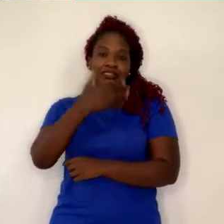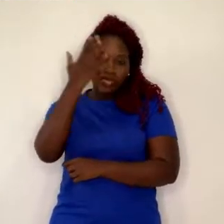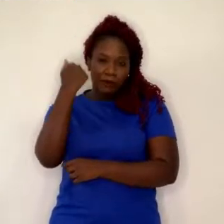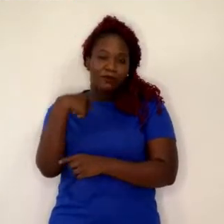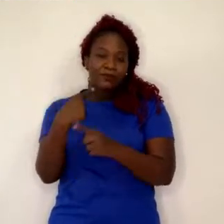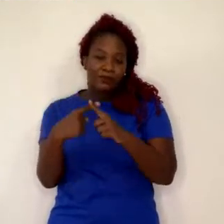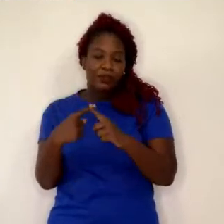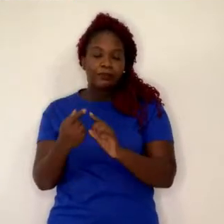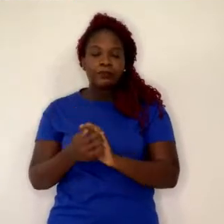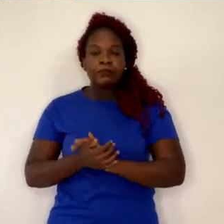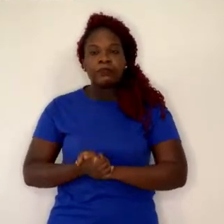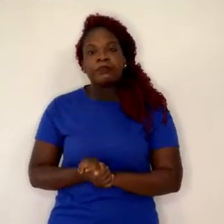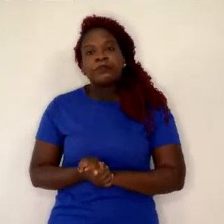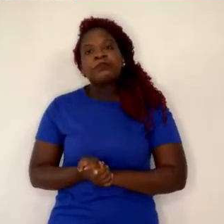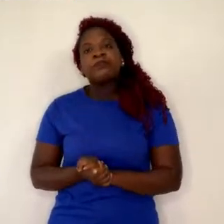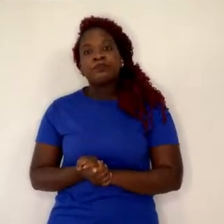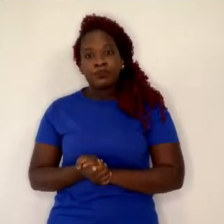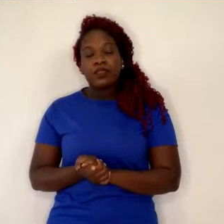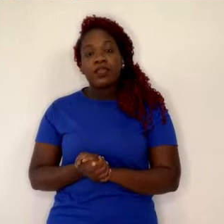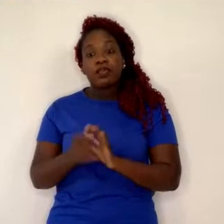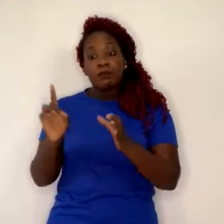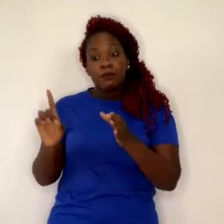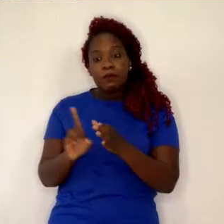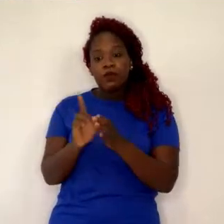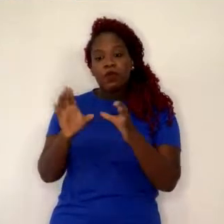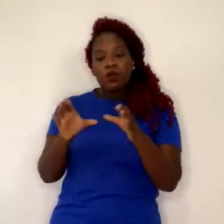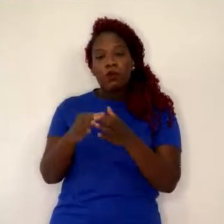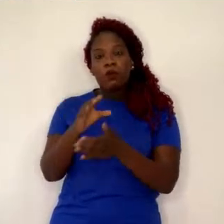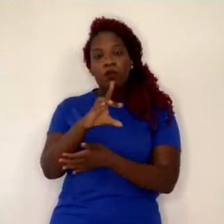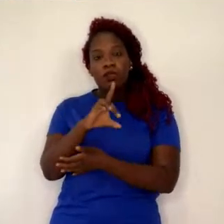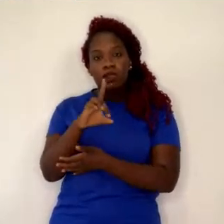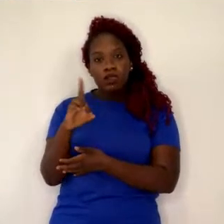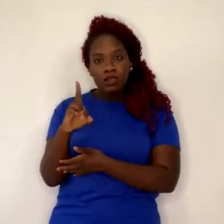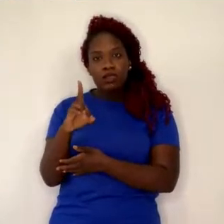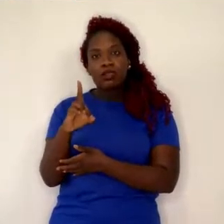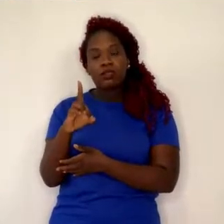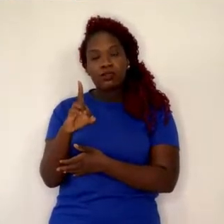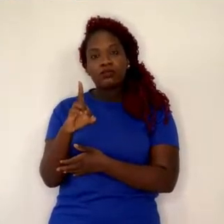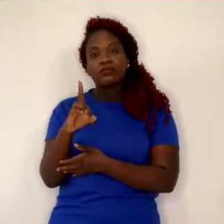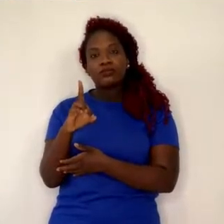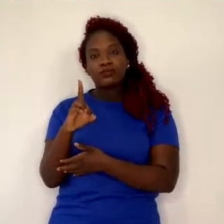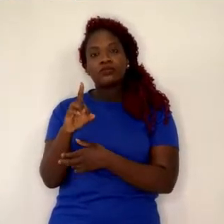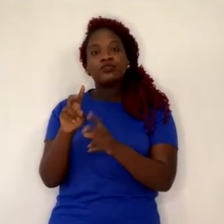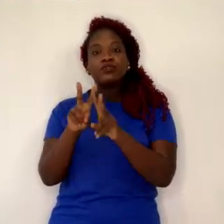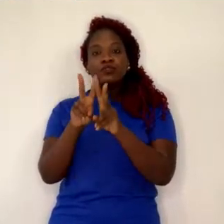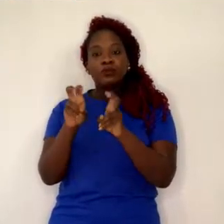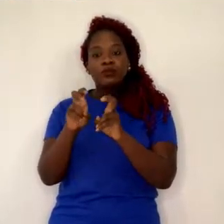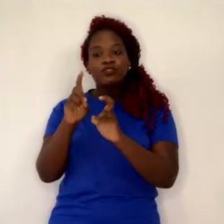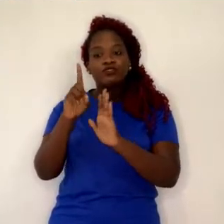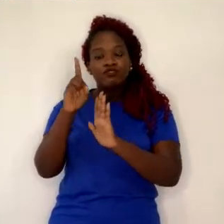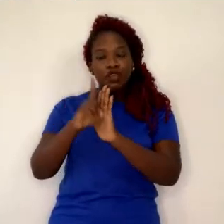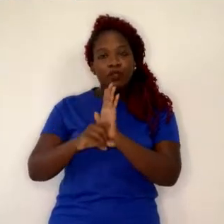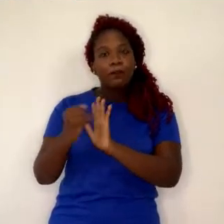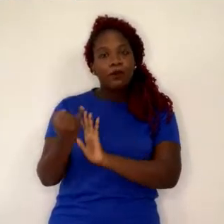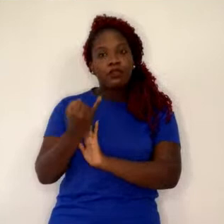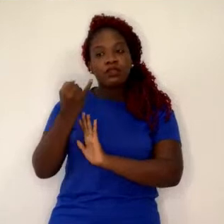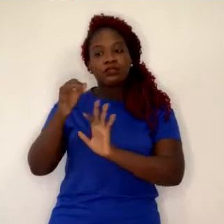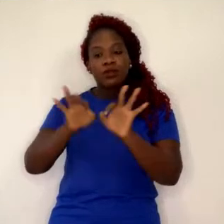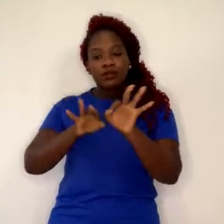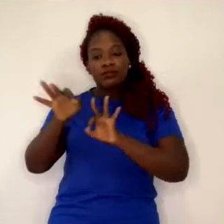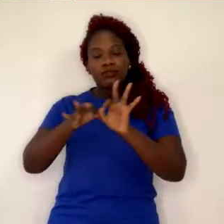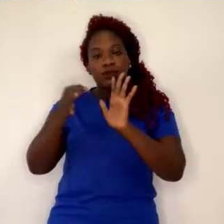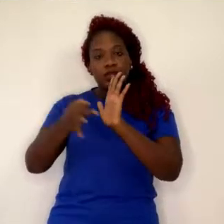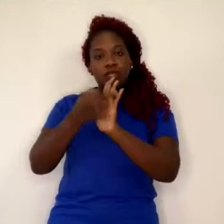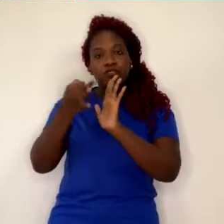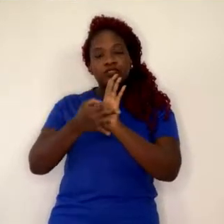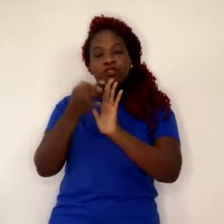her. Denise currently integrates the coordination of the Coalition for Rights Are Worth More and